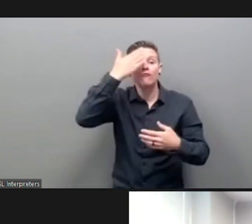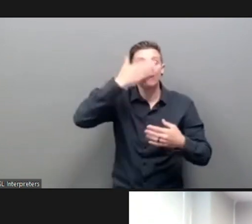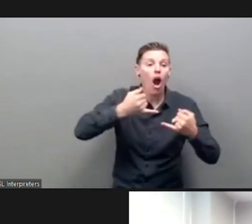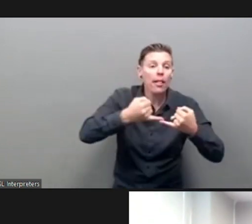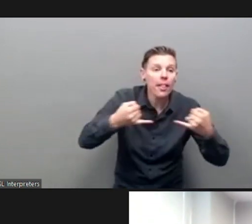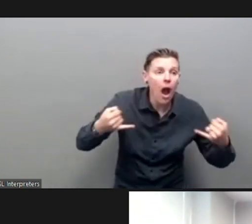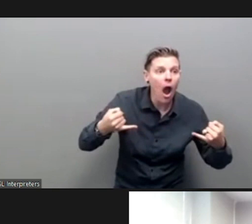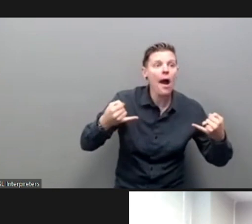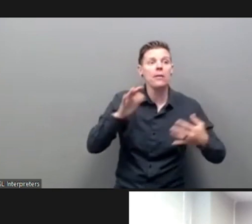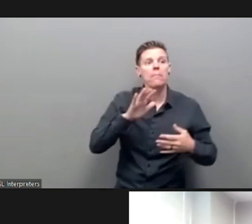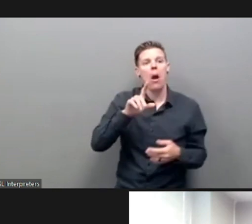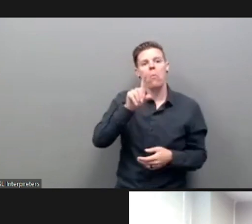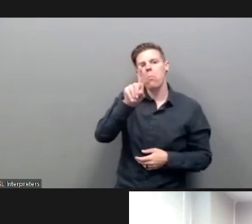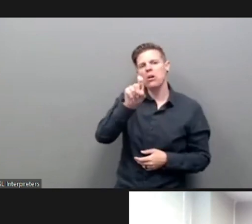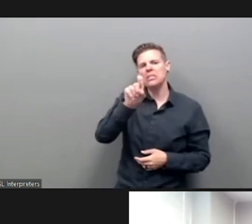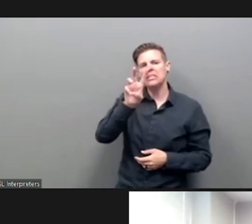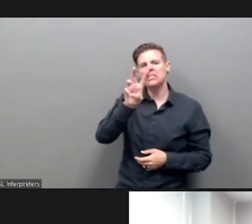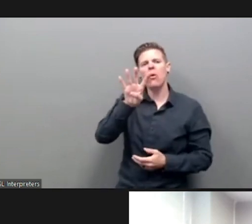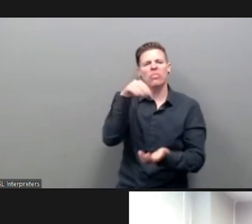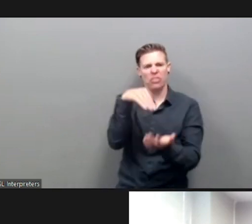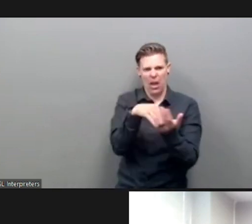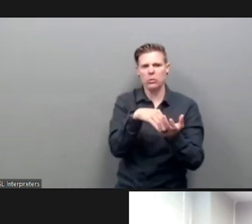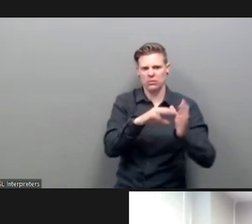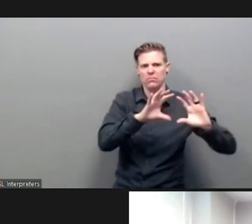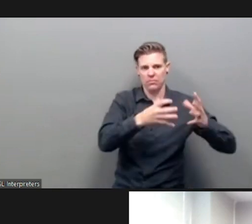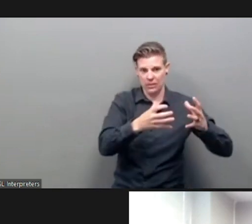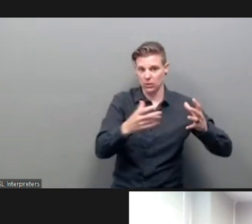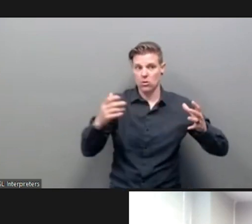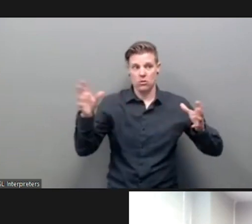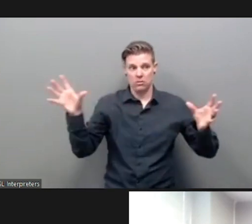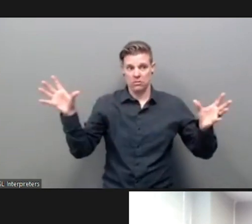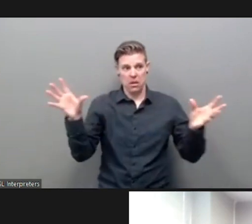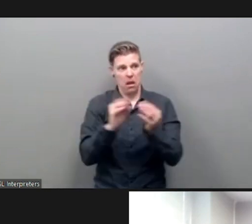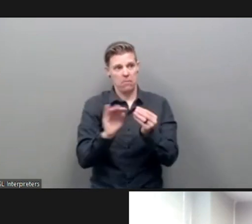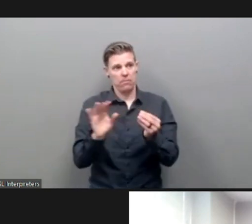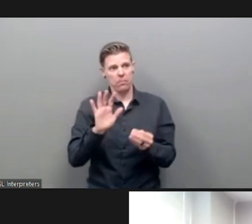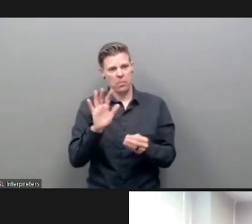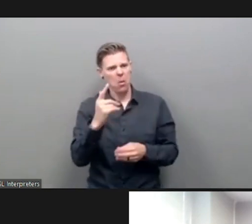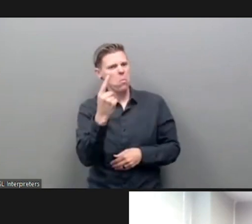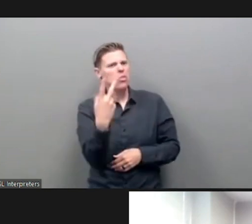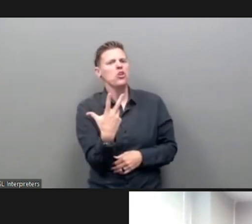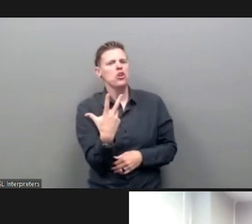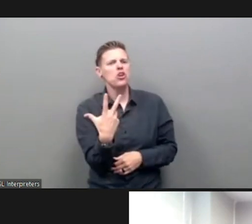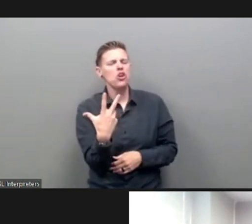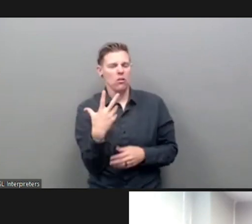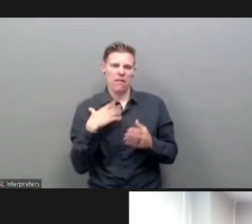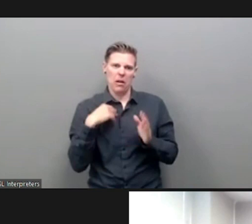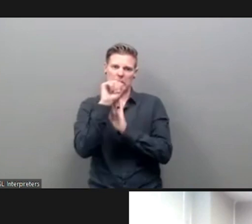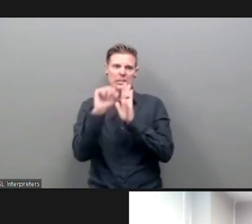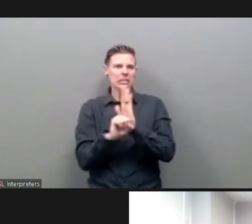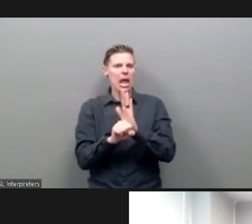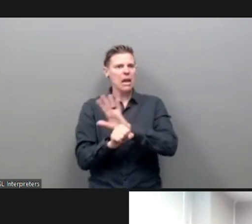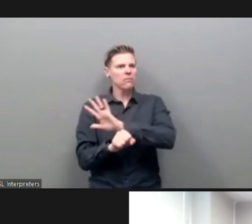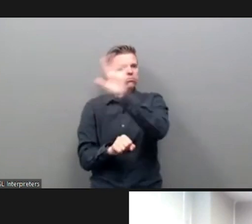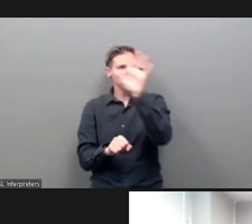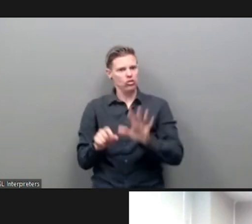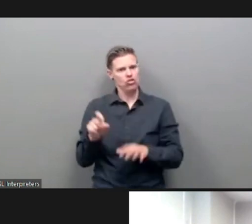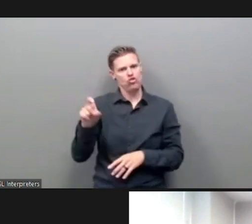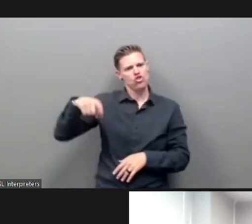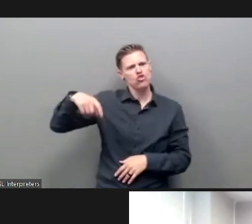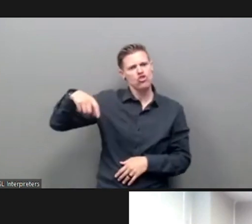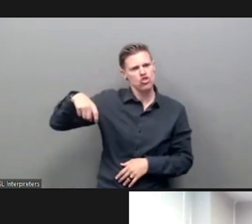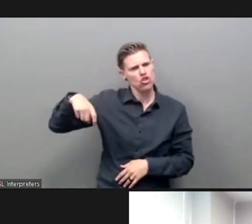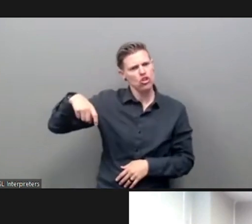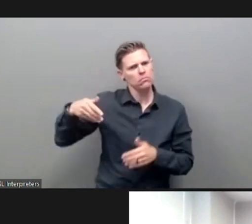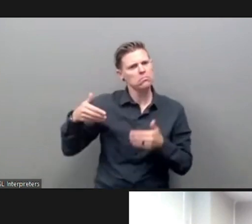164,000. So probably about a third or so or more of people who should get it, if you added the